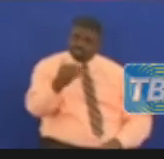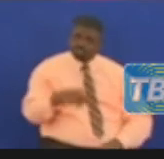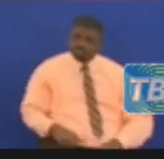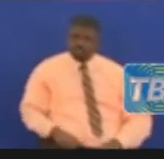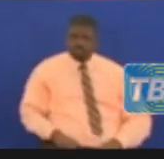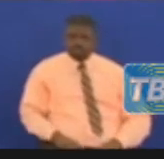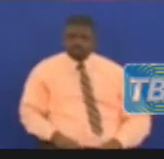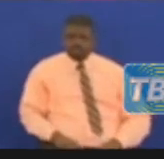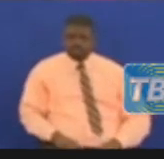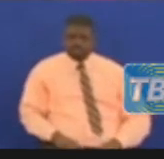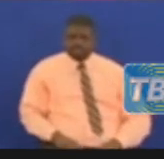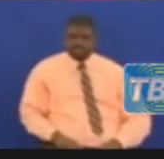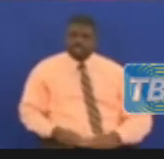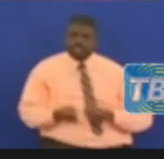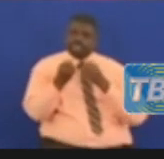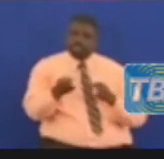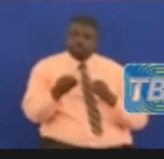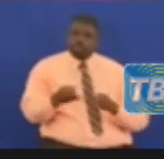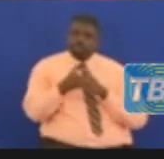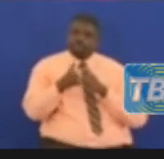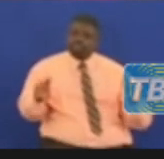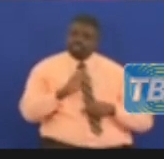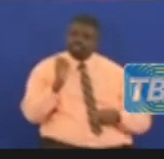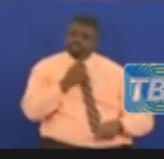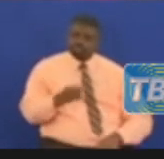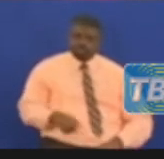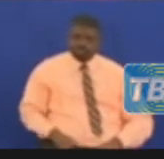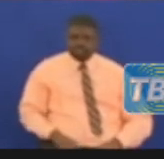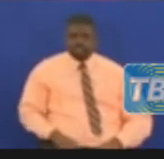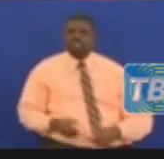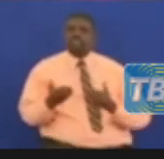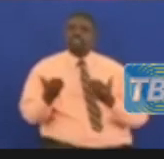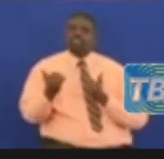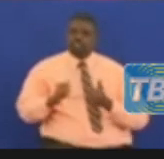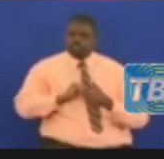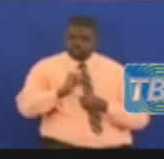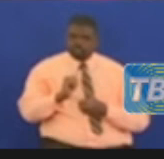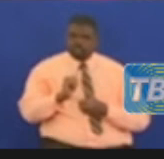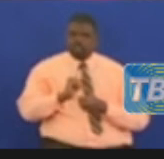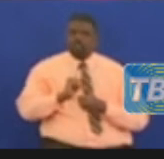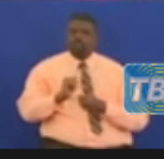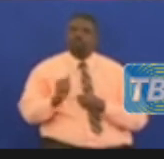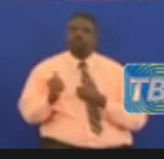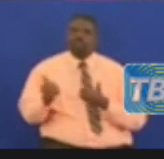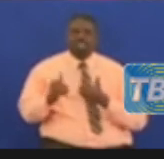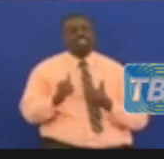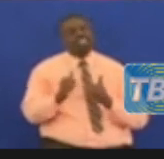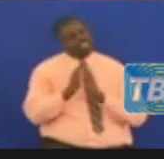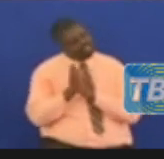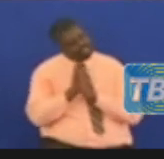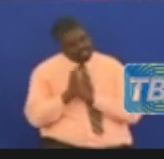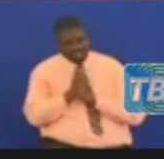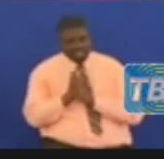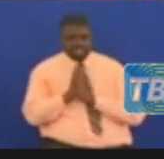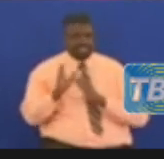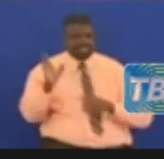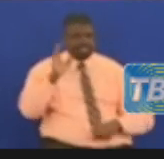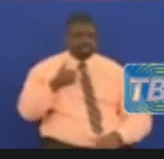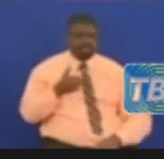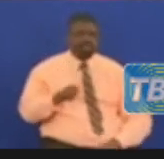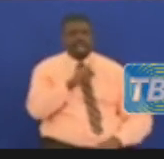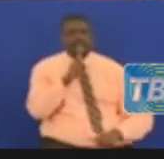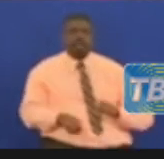respond. Members of parliament, let's give him a chance to respond. Okay, let me repeat his question. Please listen to me.